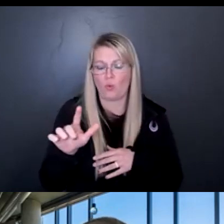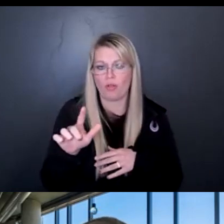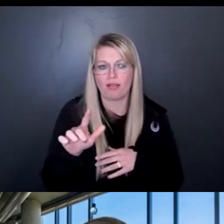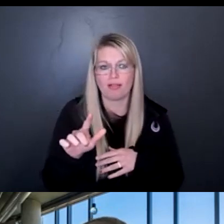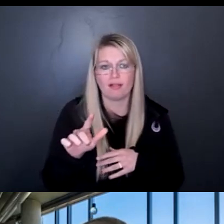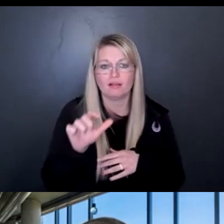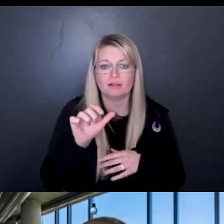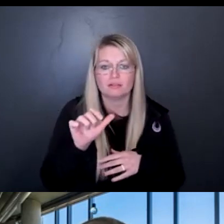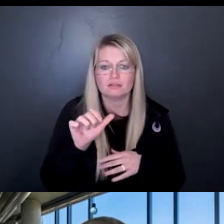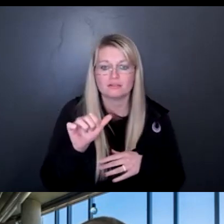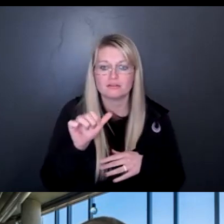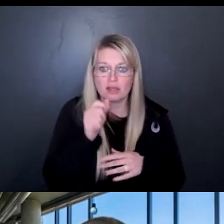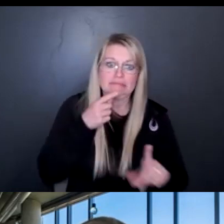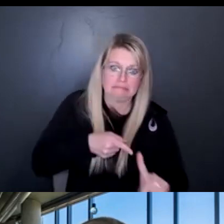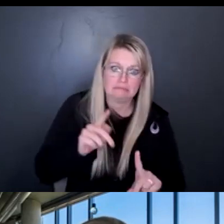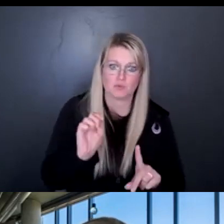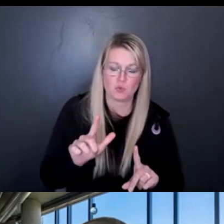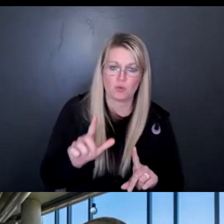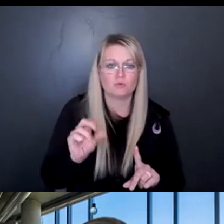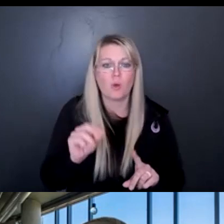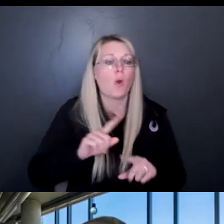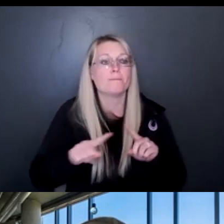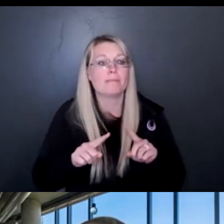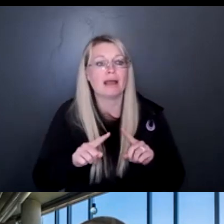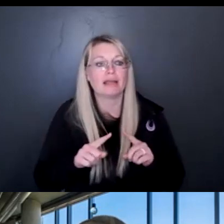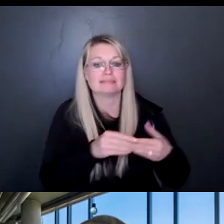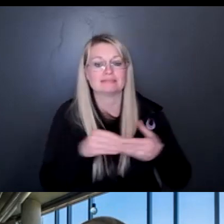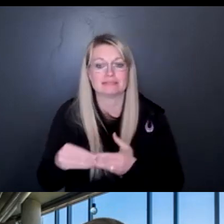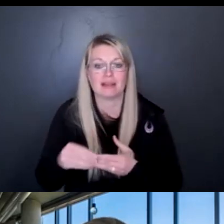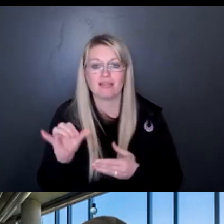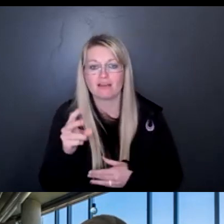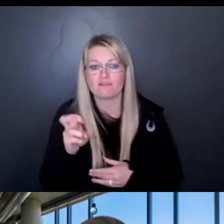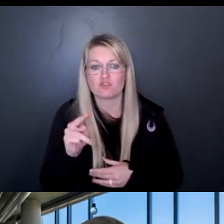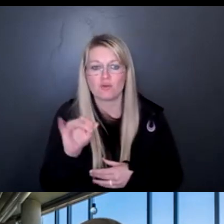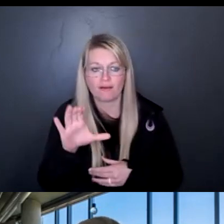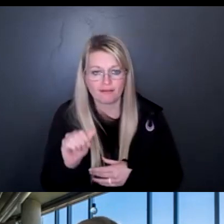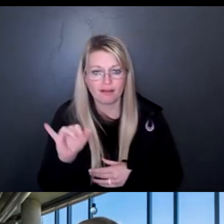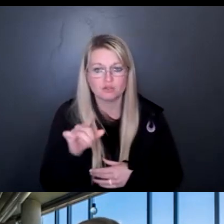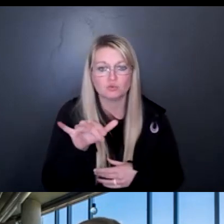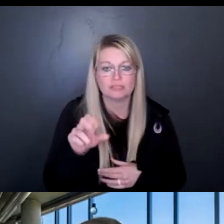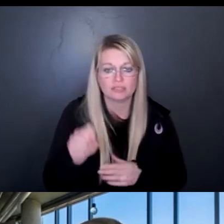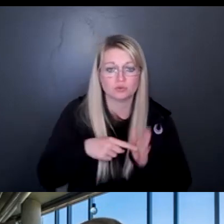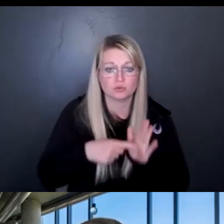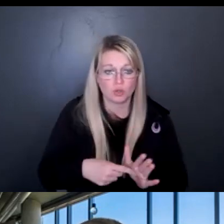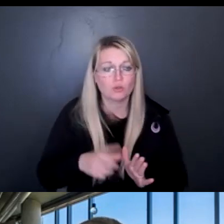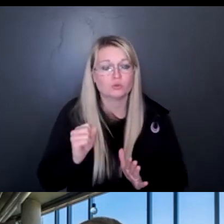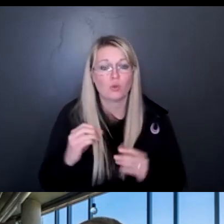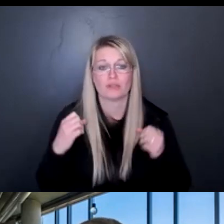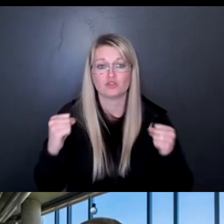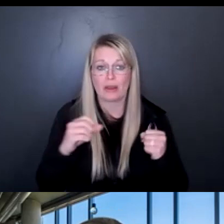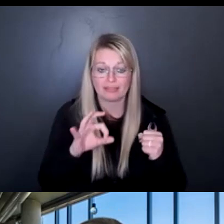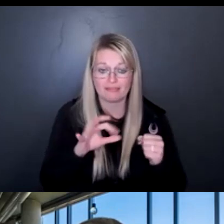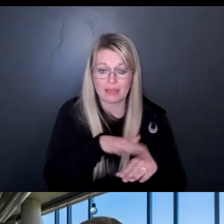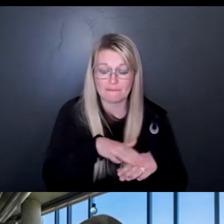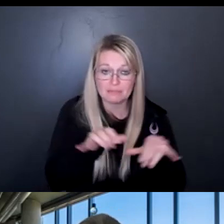tool, but are very strong in its use, as Veronica and Julius shown. So the strengthening of the minimum